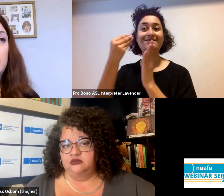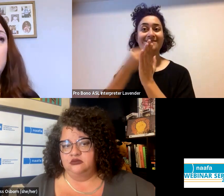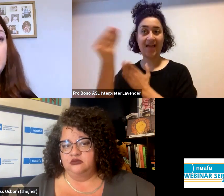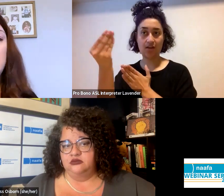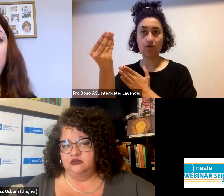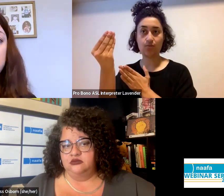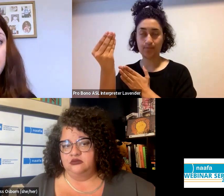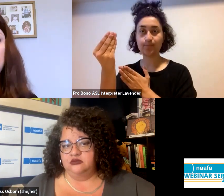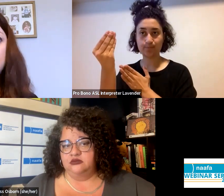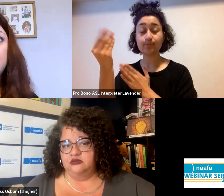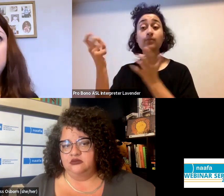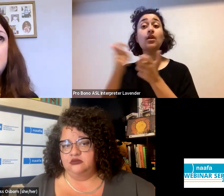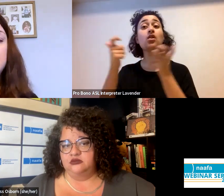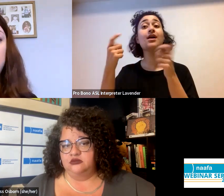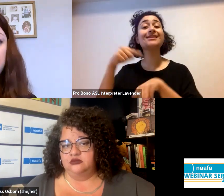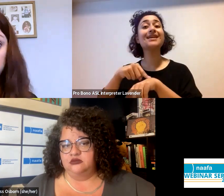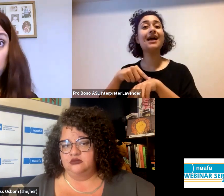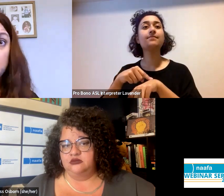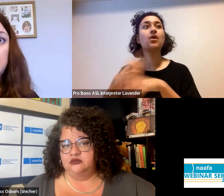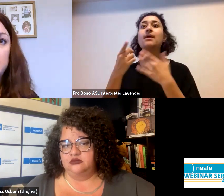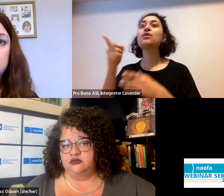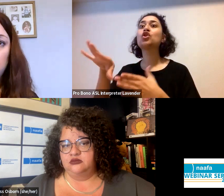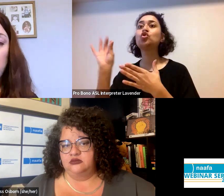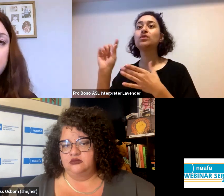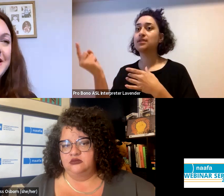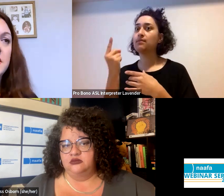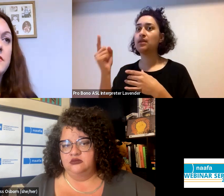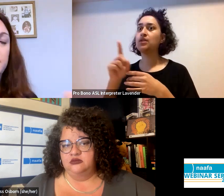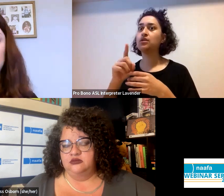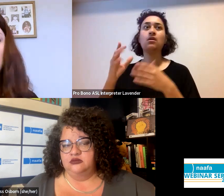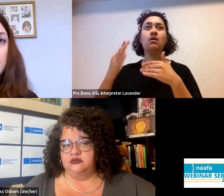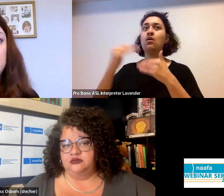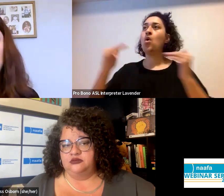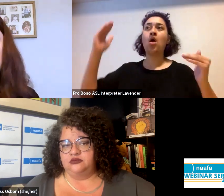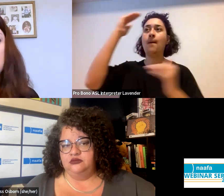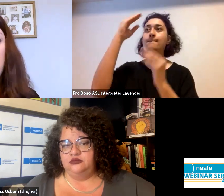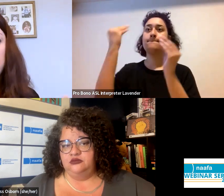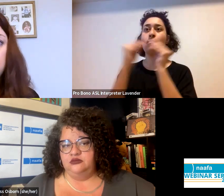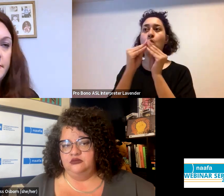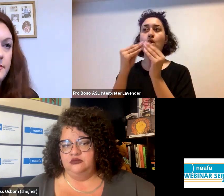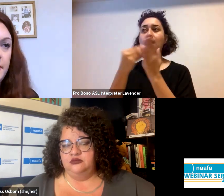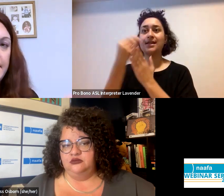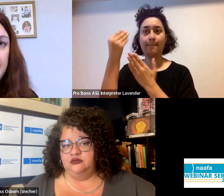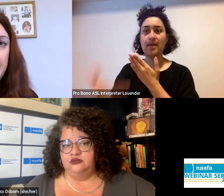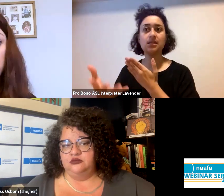We, a lot of the times, unless they're choosing something that's ridiculously more expensive, we just call it an even